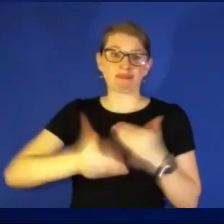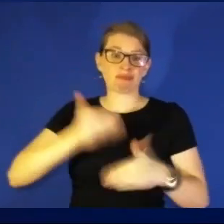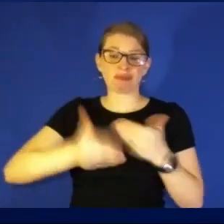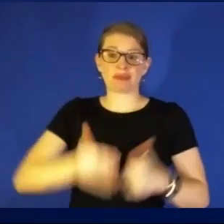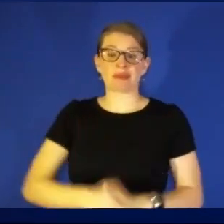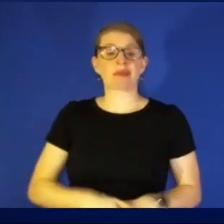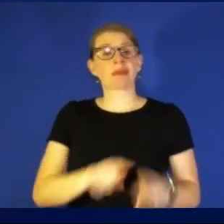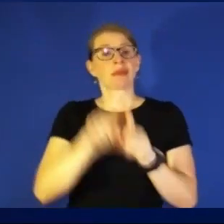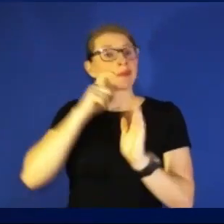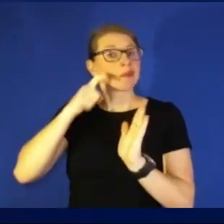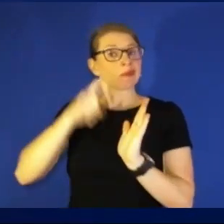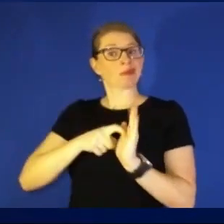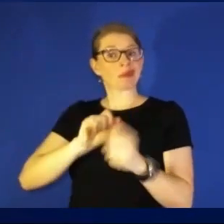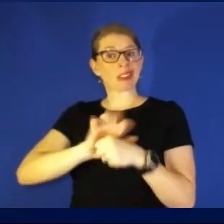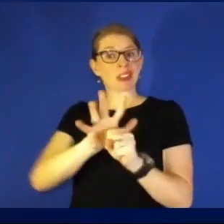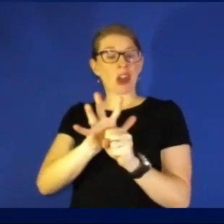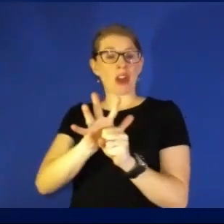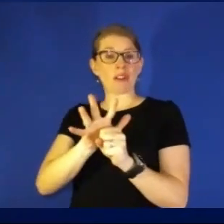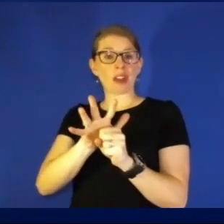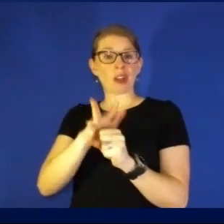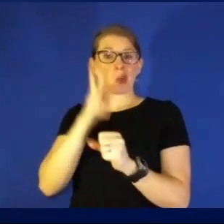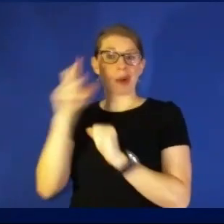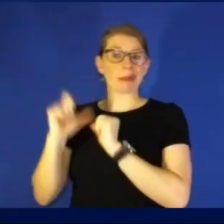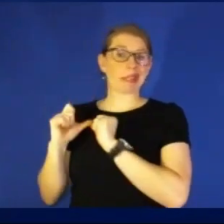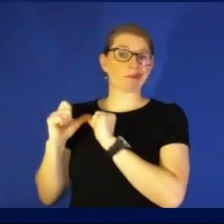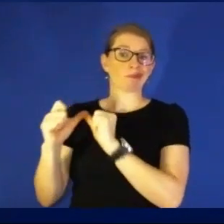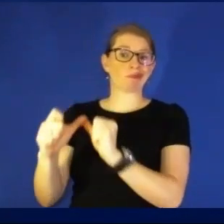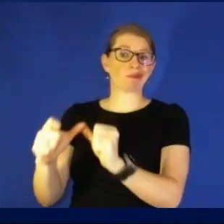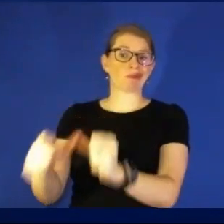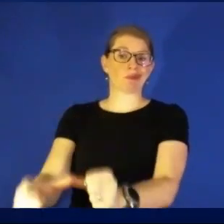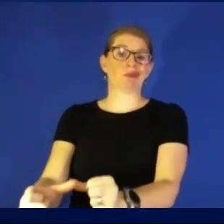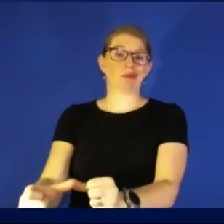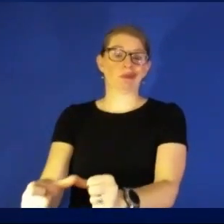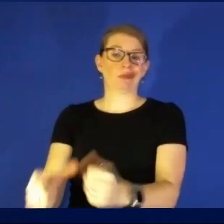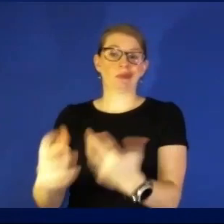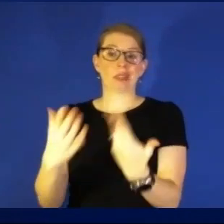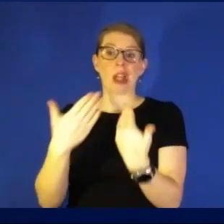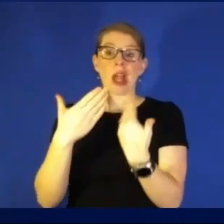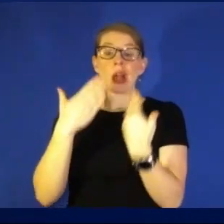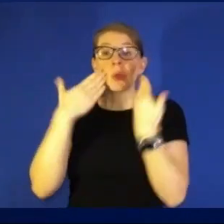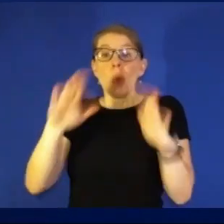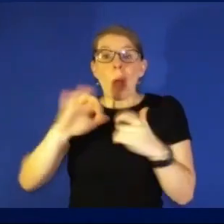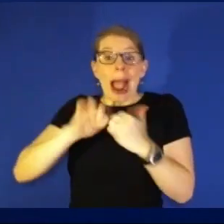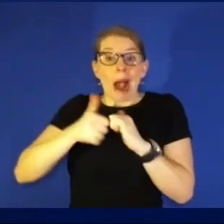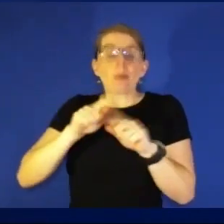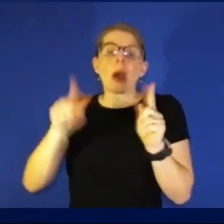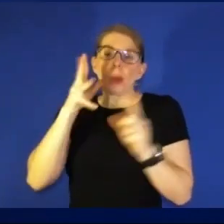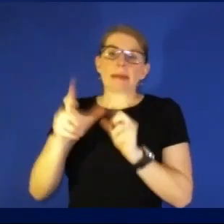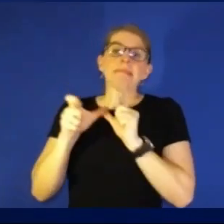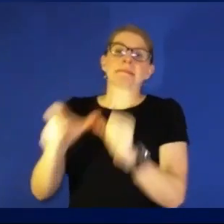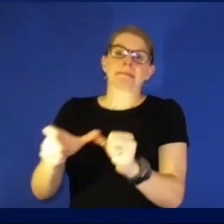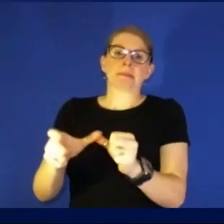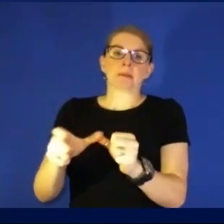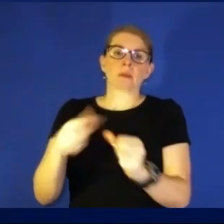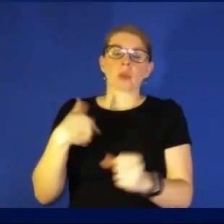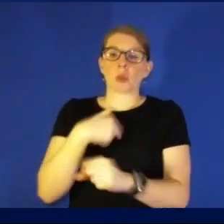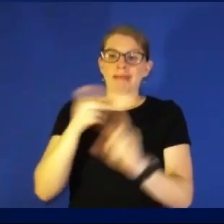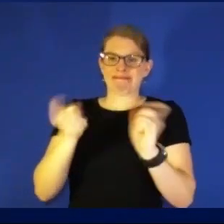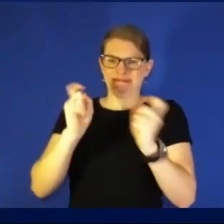recognize that COVID is going to stay with us in one variety or another, and so we need to be able to adapt